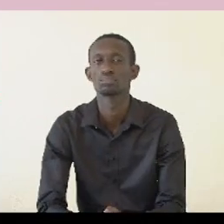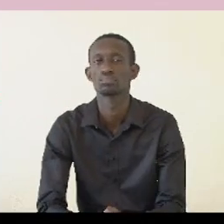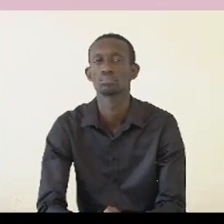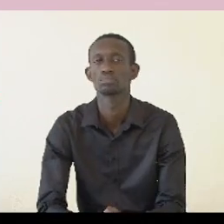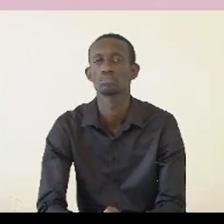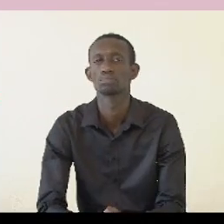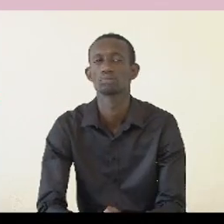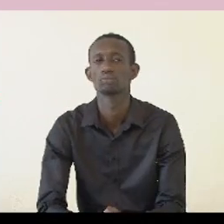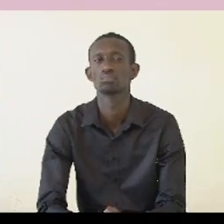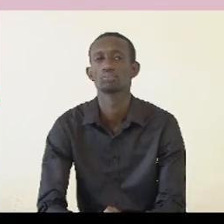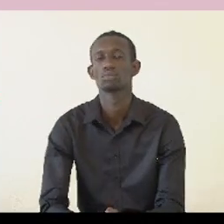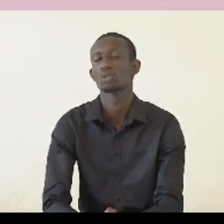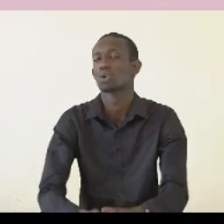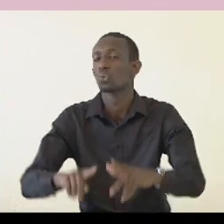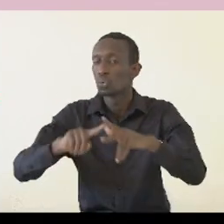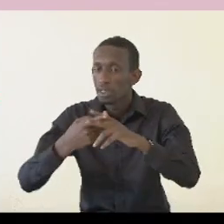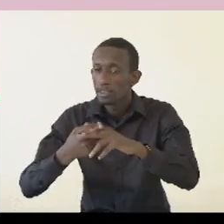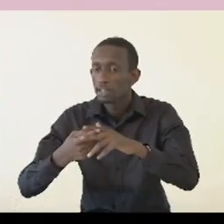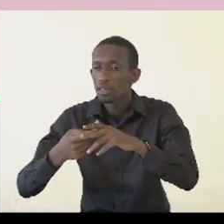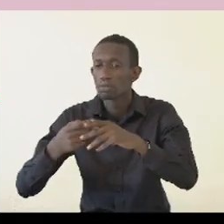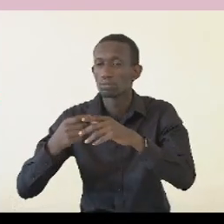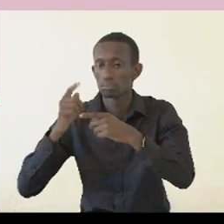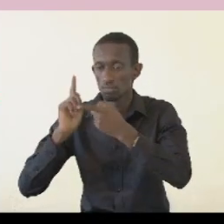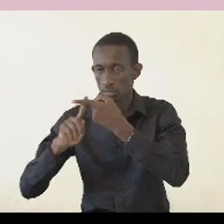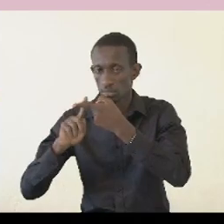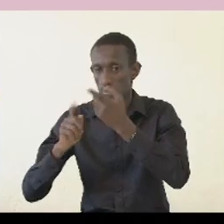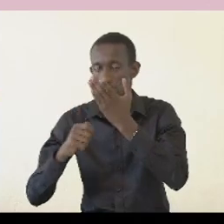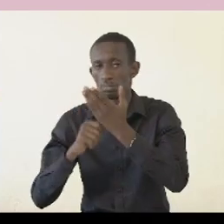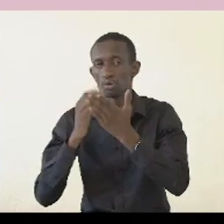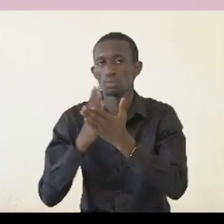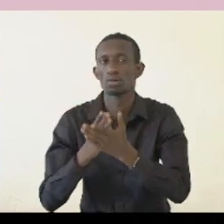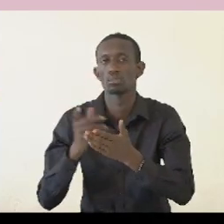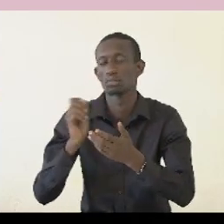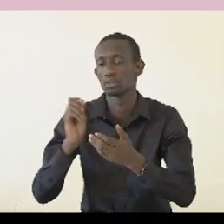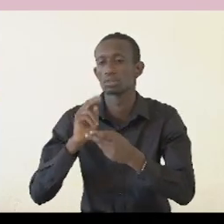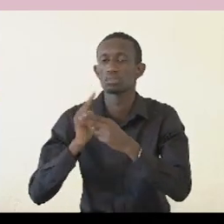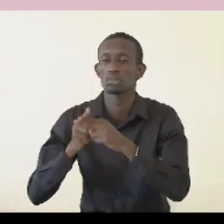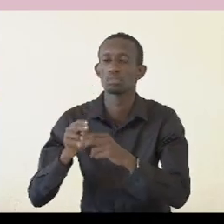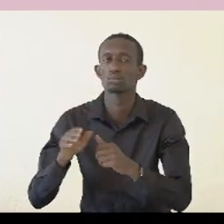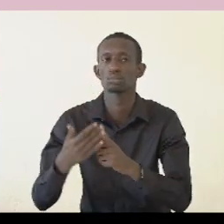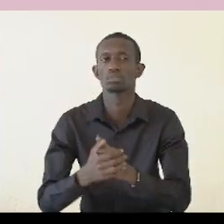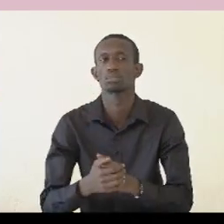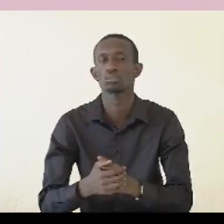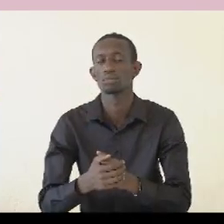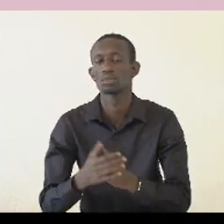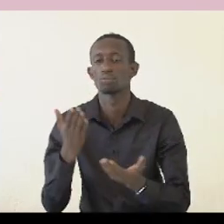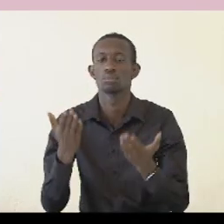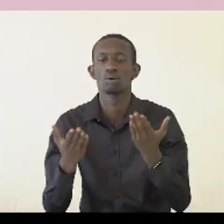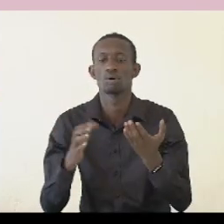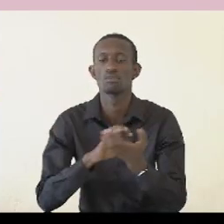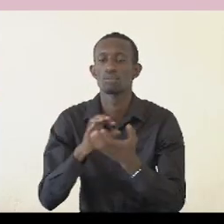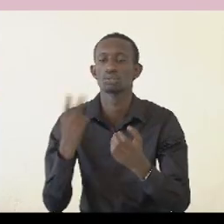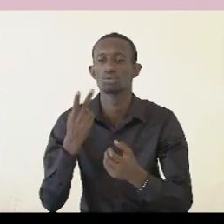So you start with the positive part, you write the name, followed by the negative part, and you combine the 2